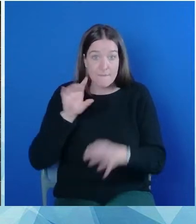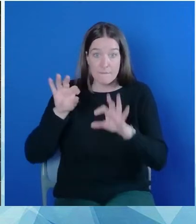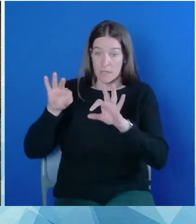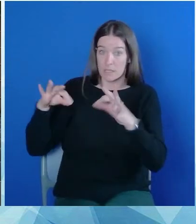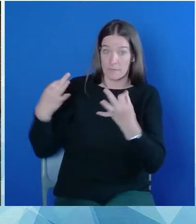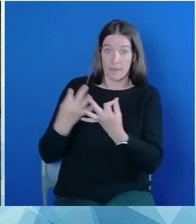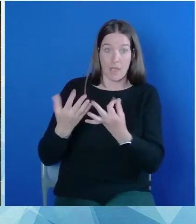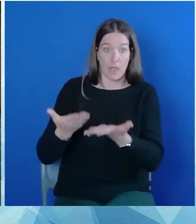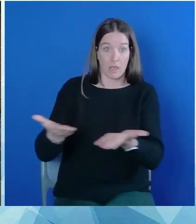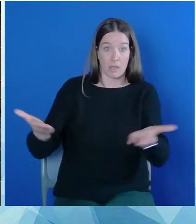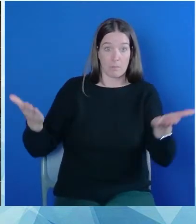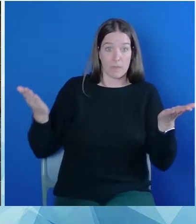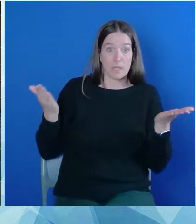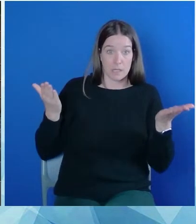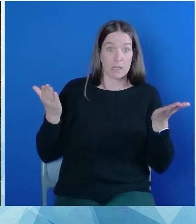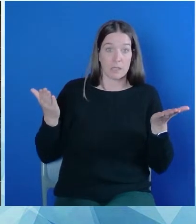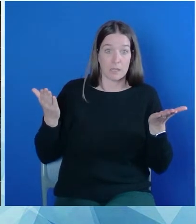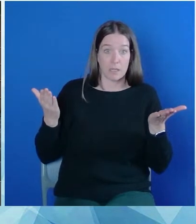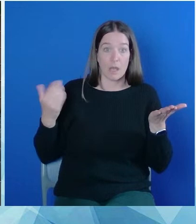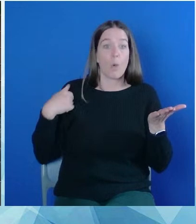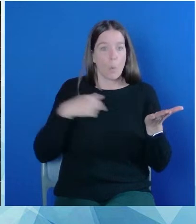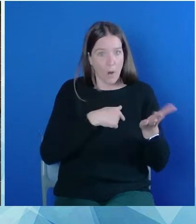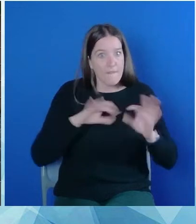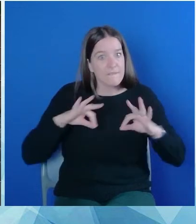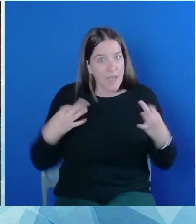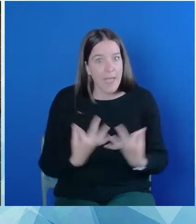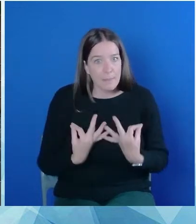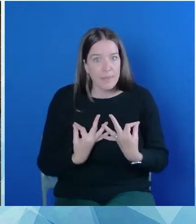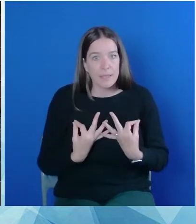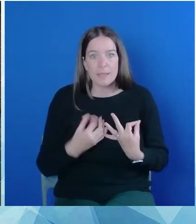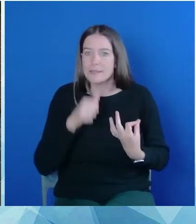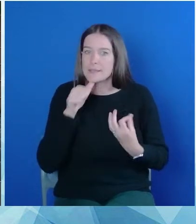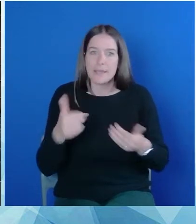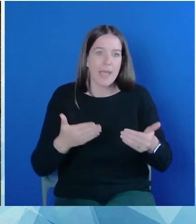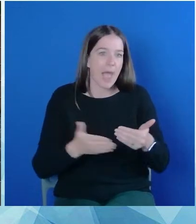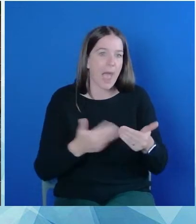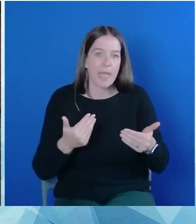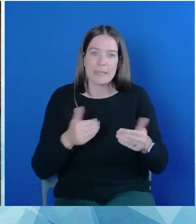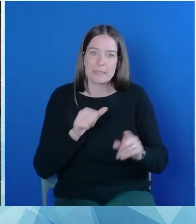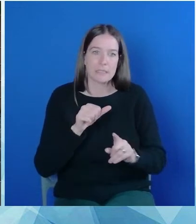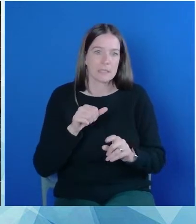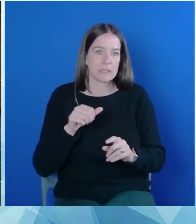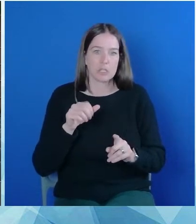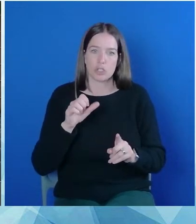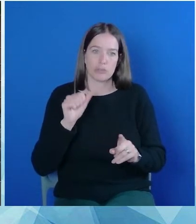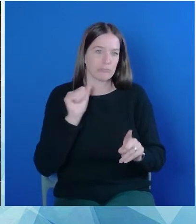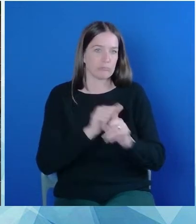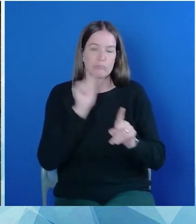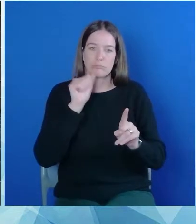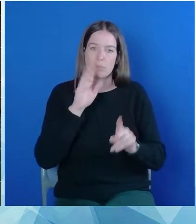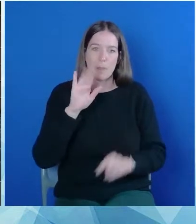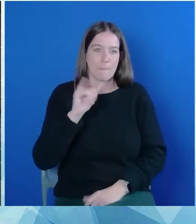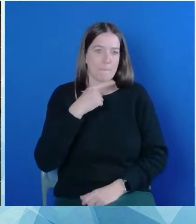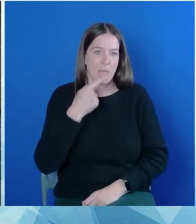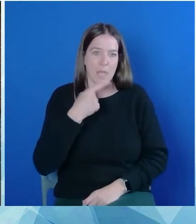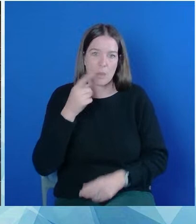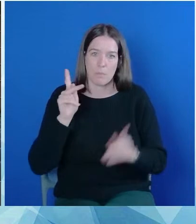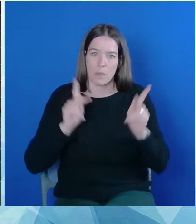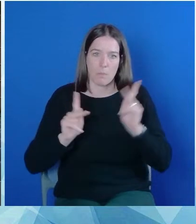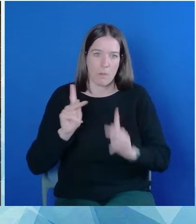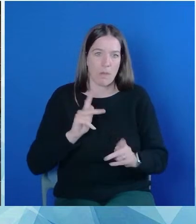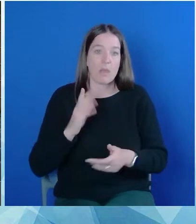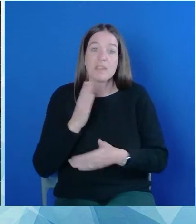We, as deaf people, members of the deaf community, we are a family. And we are not easy to be tricked by